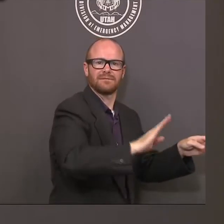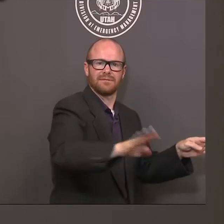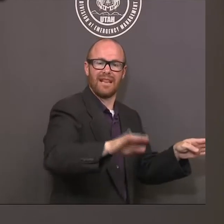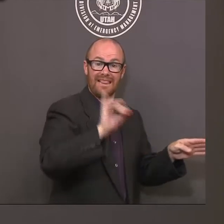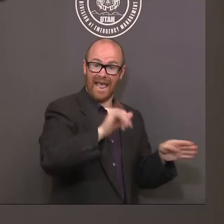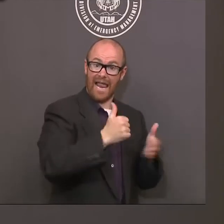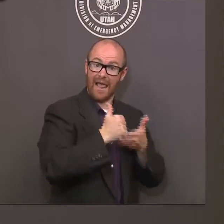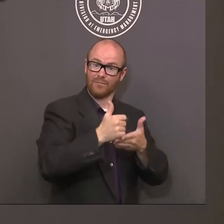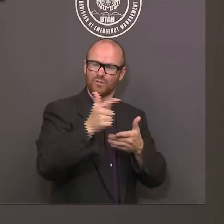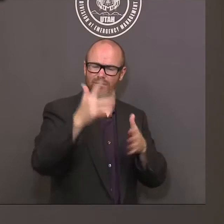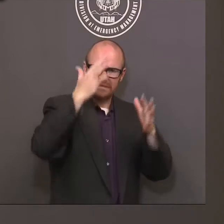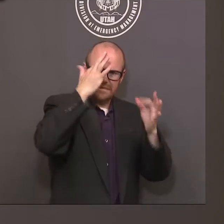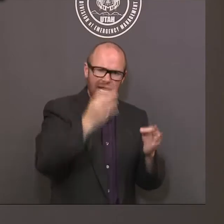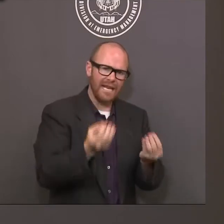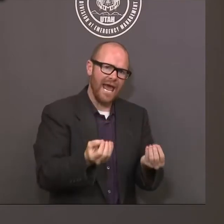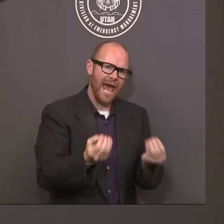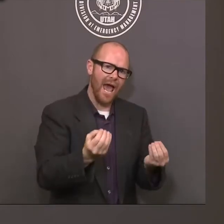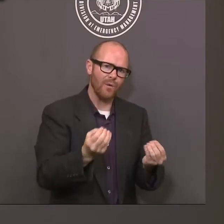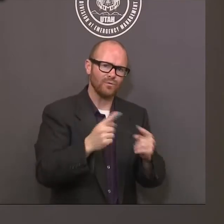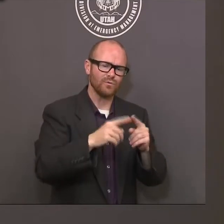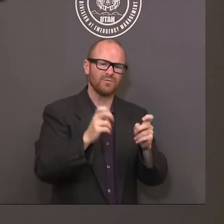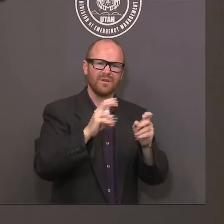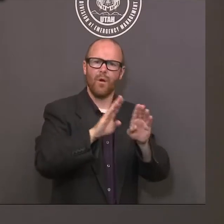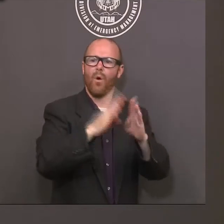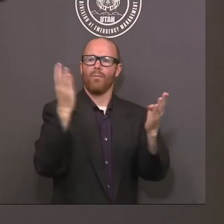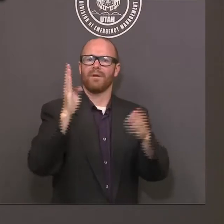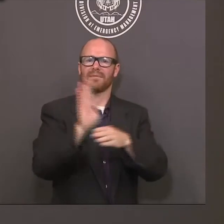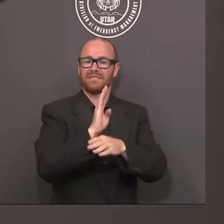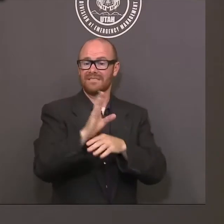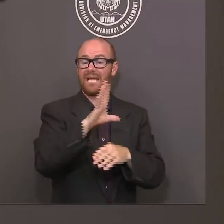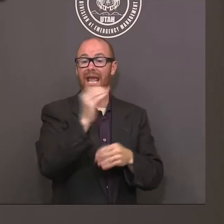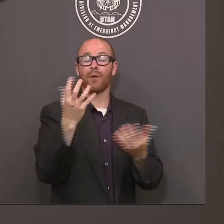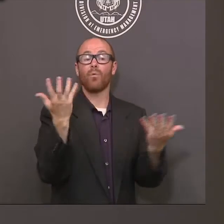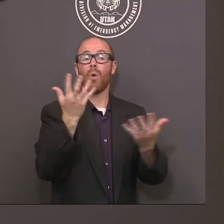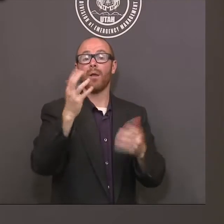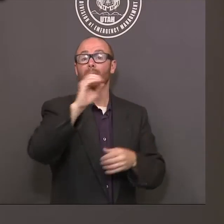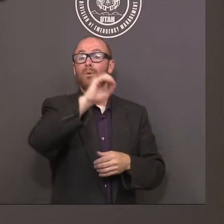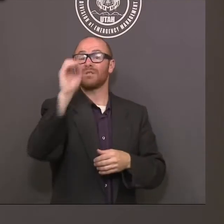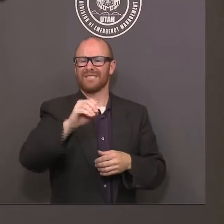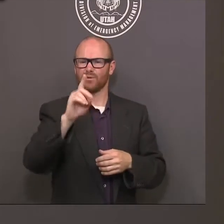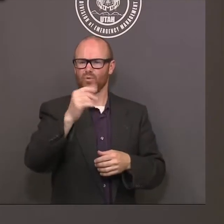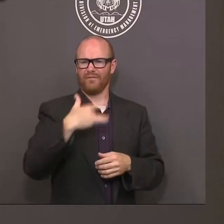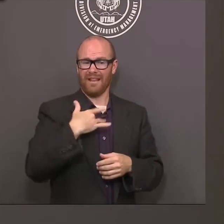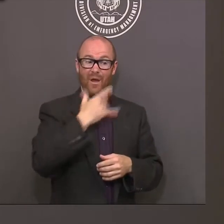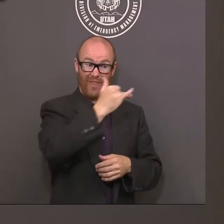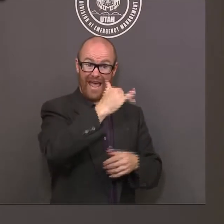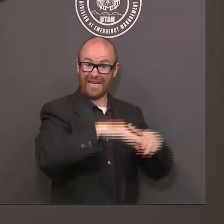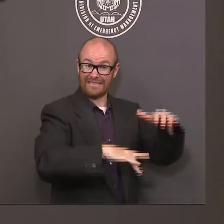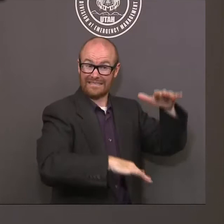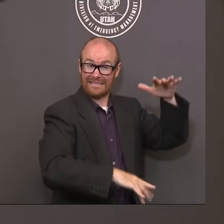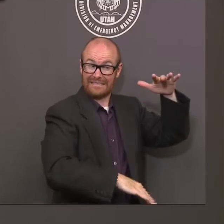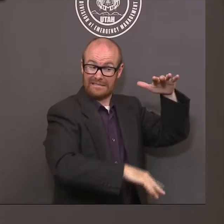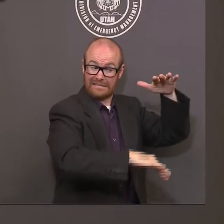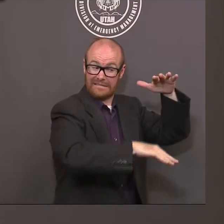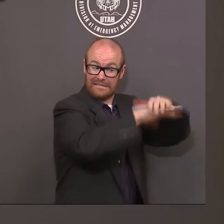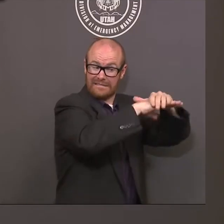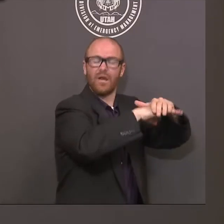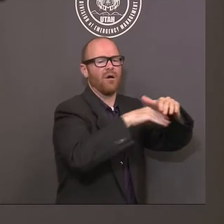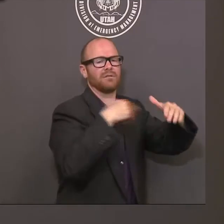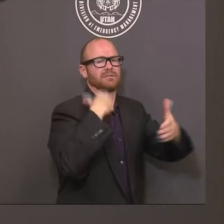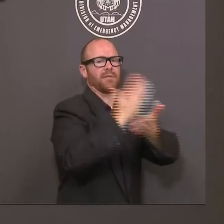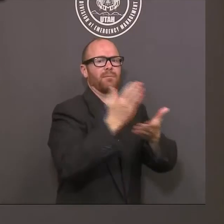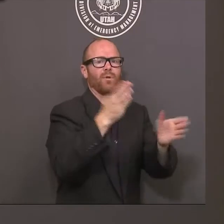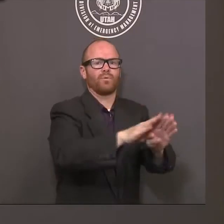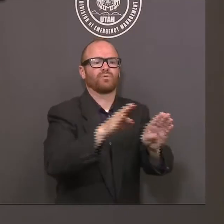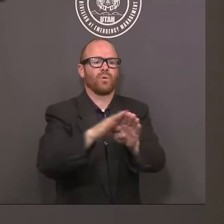decisions about reopening? And at what % does hospital capacity rate become problematic or worrisome? Well, thank you. I understand